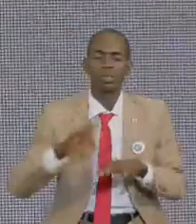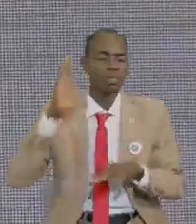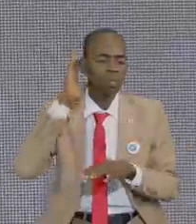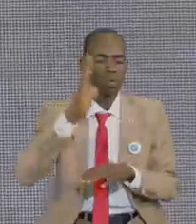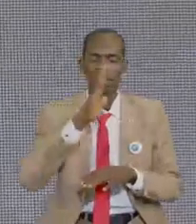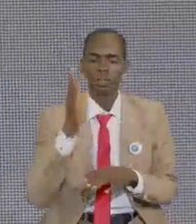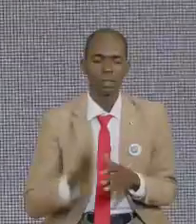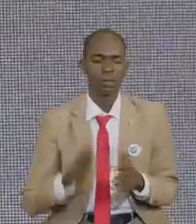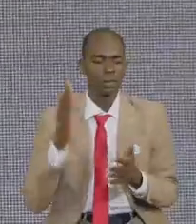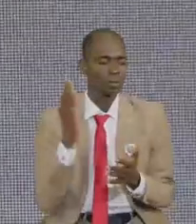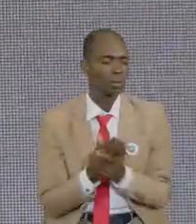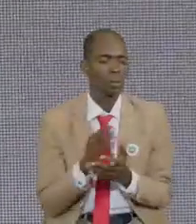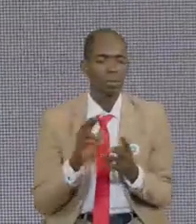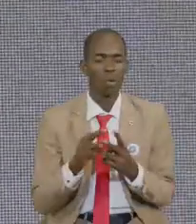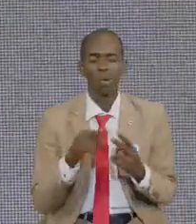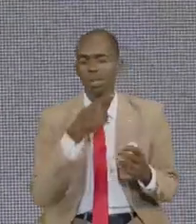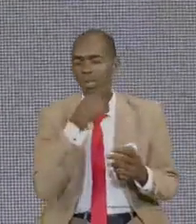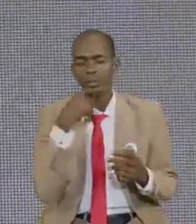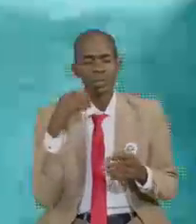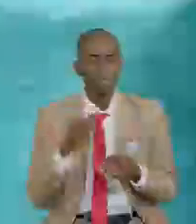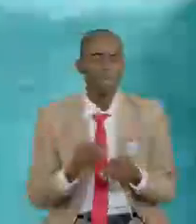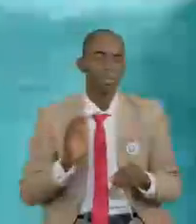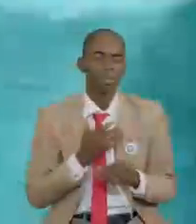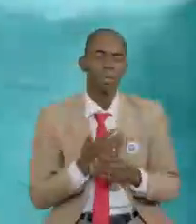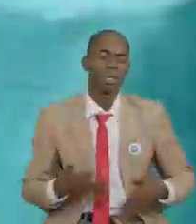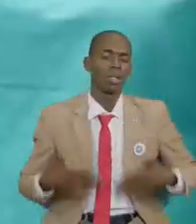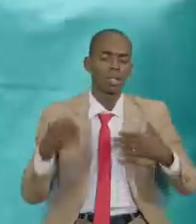run dry in any of our lives in Jesus'